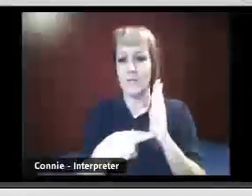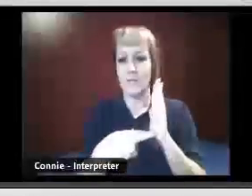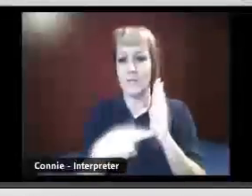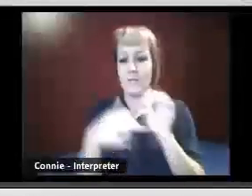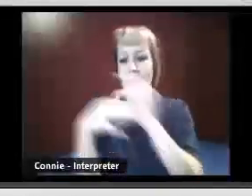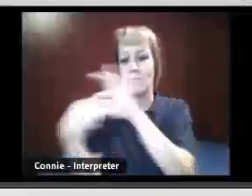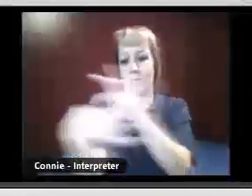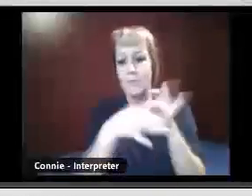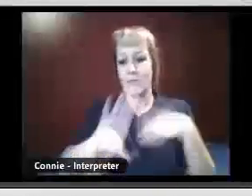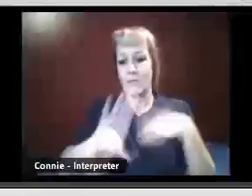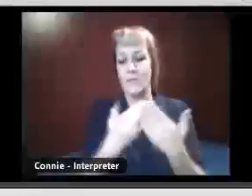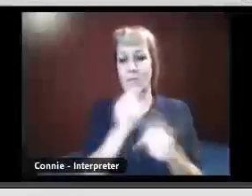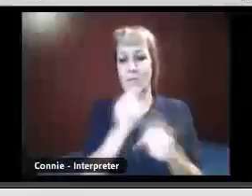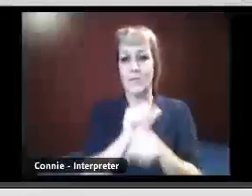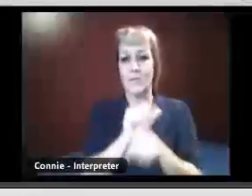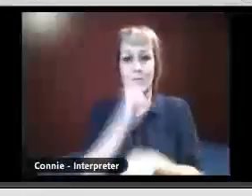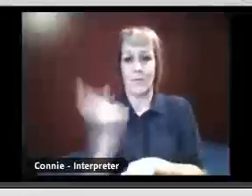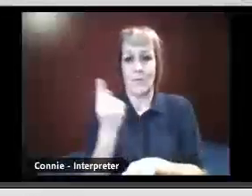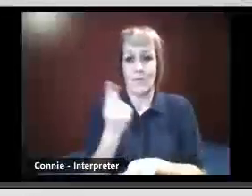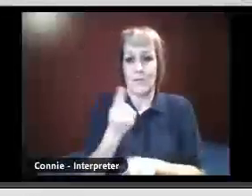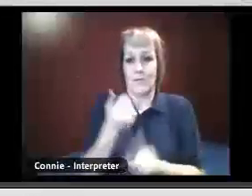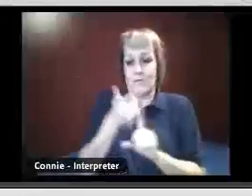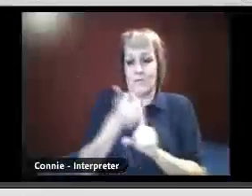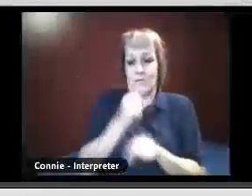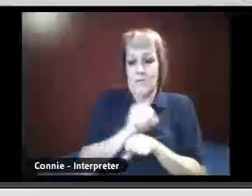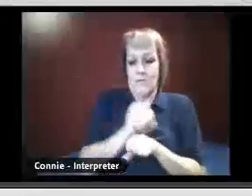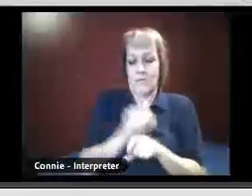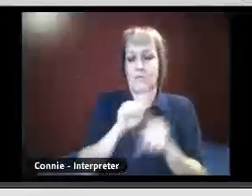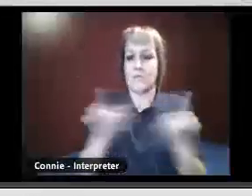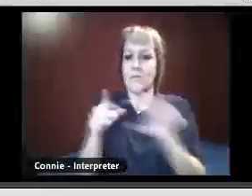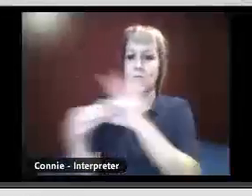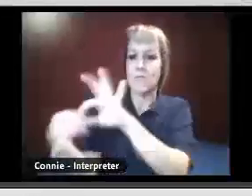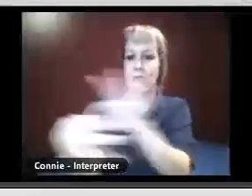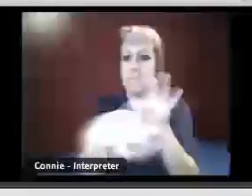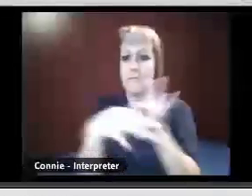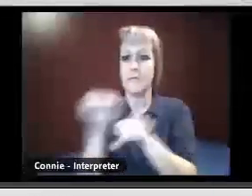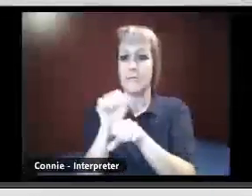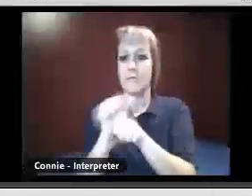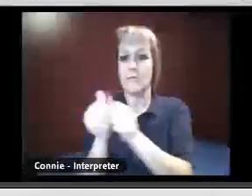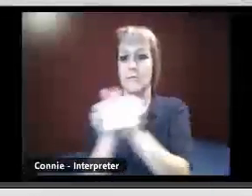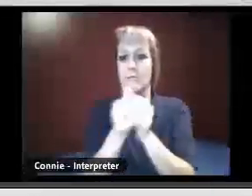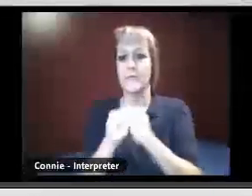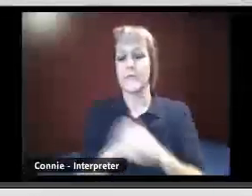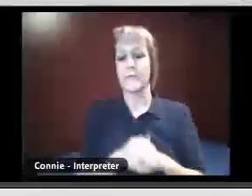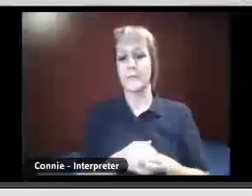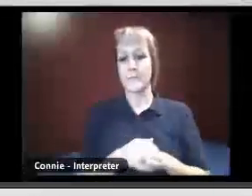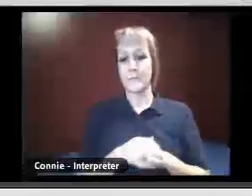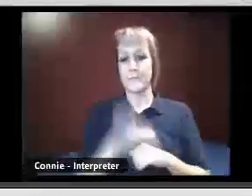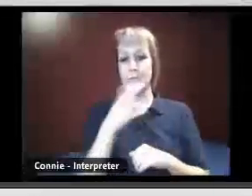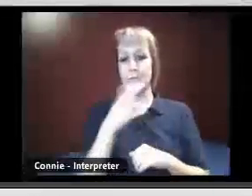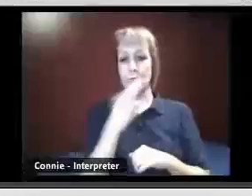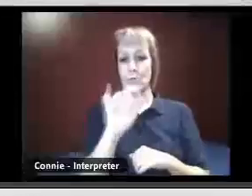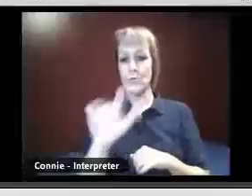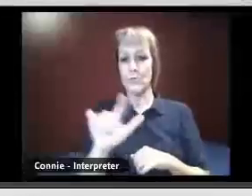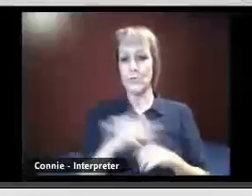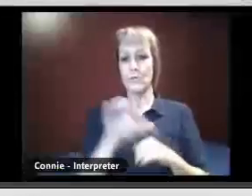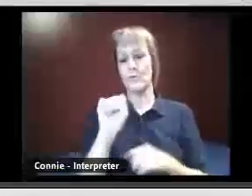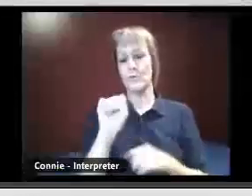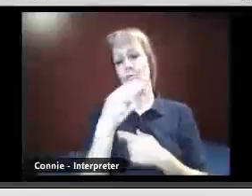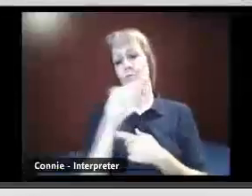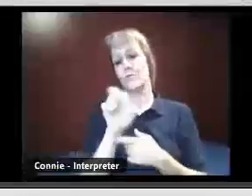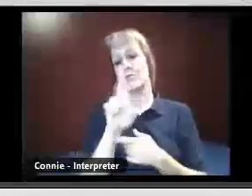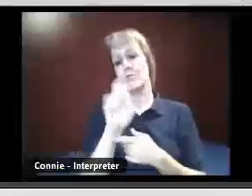just performing in a vacuum. All right, so let me hear what Cheryl has to say, and then we're going to move on from that. But I'm so glad, all right,